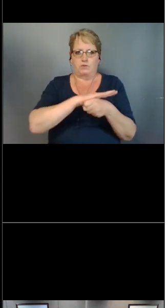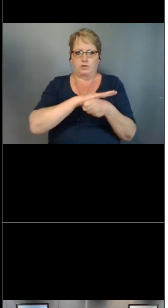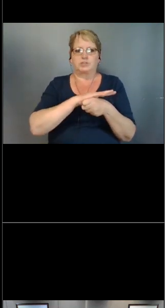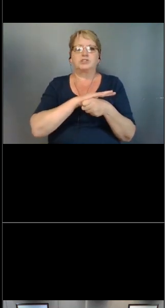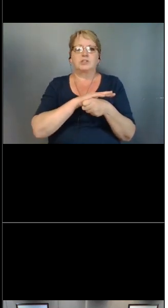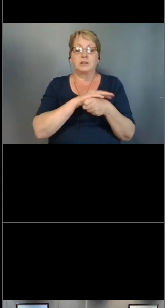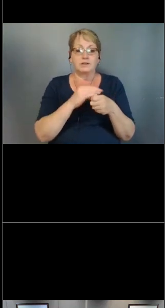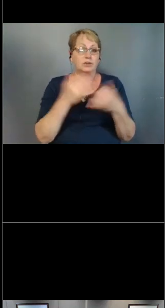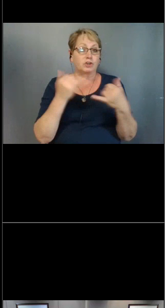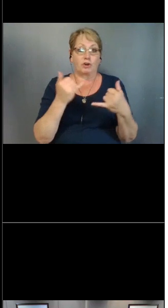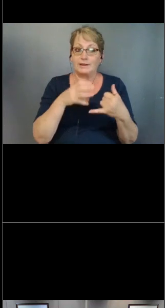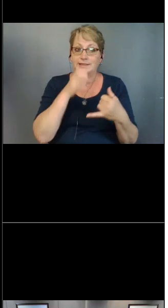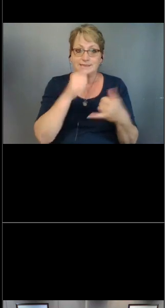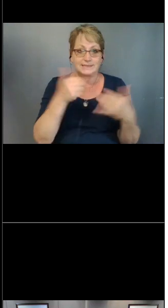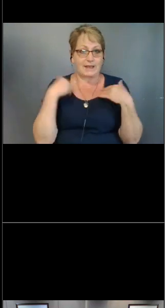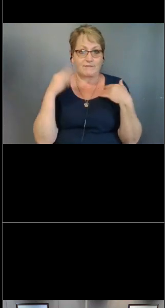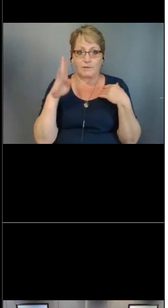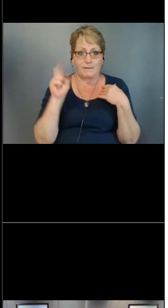is not currently served by transit.